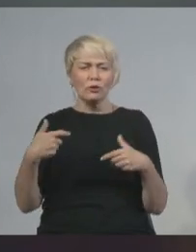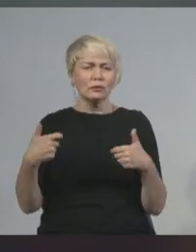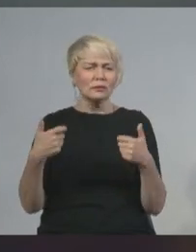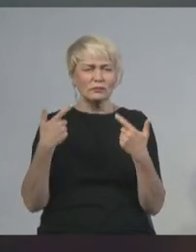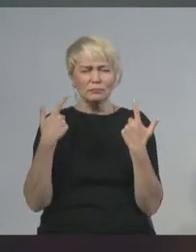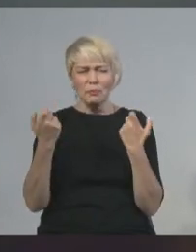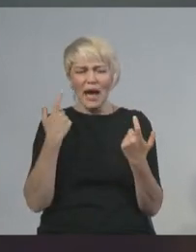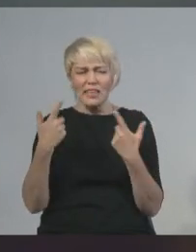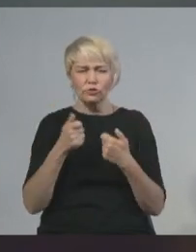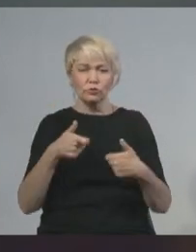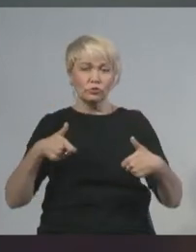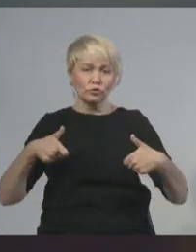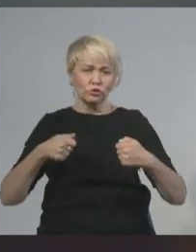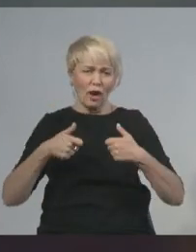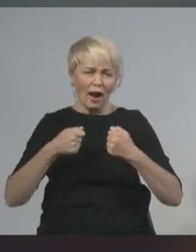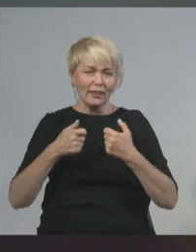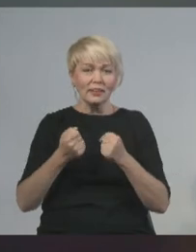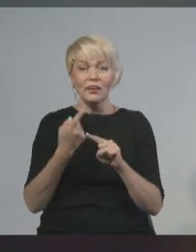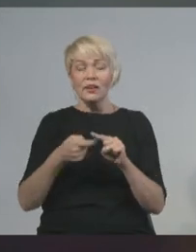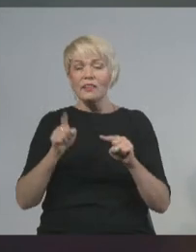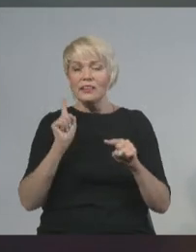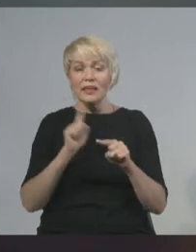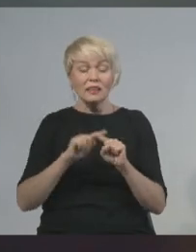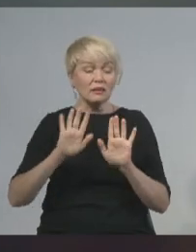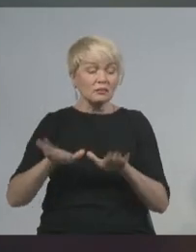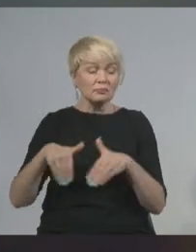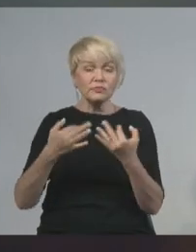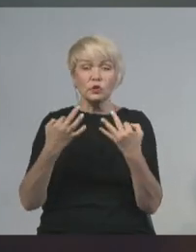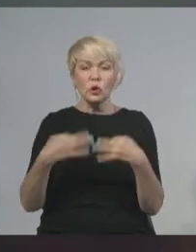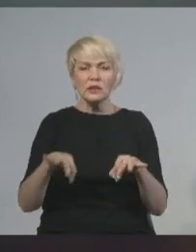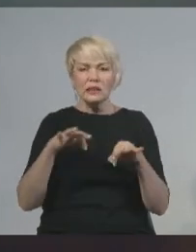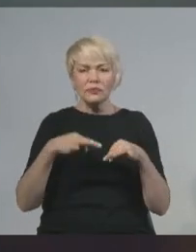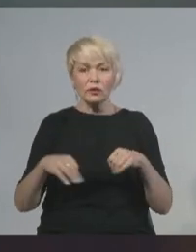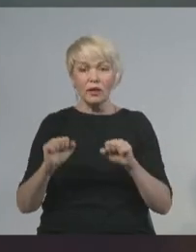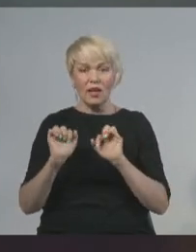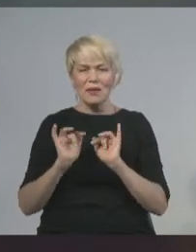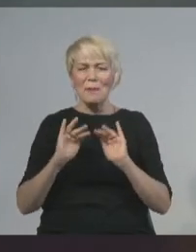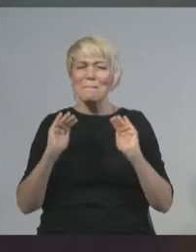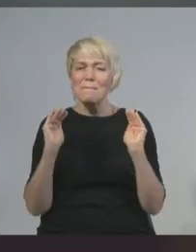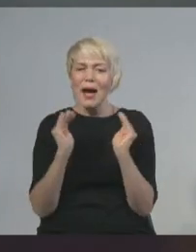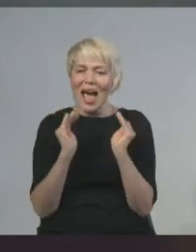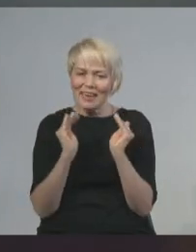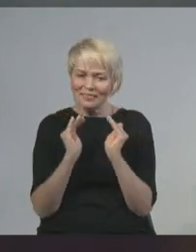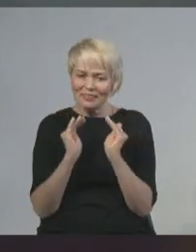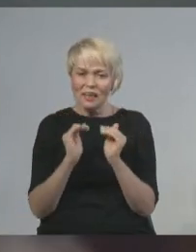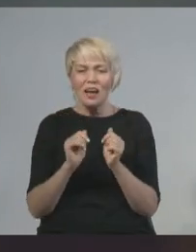there are millions of chats and messengers that